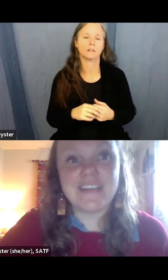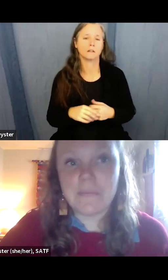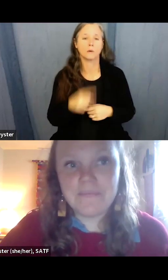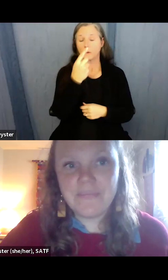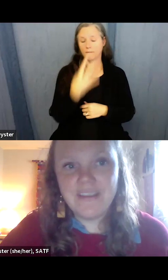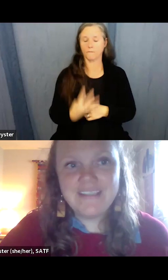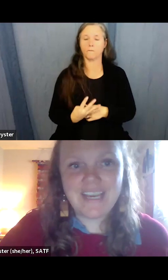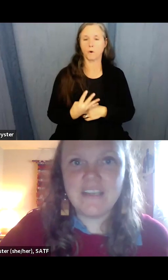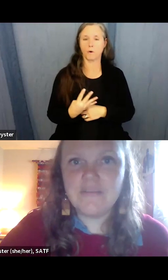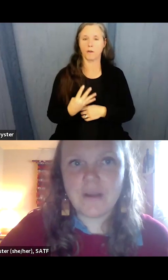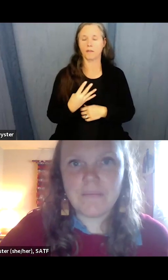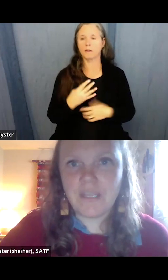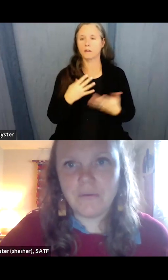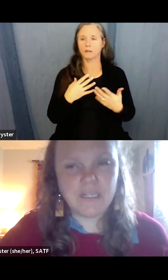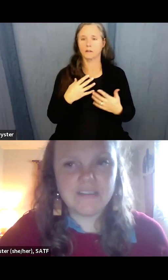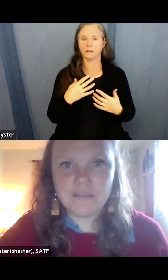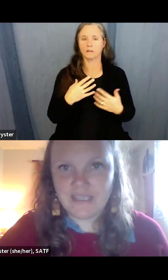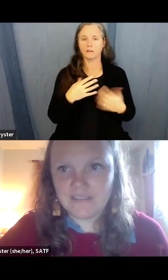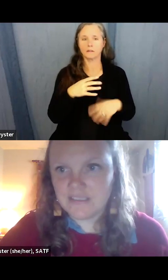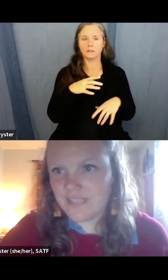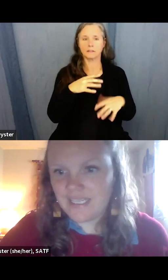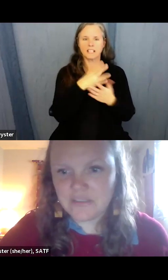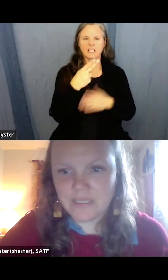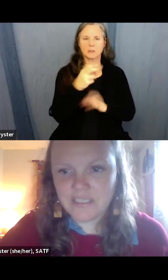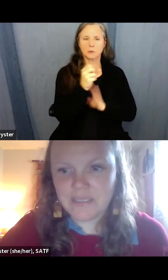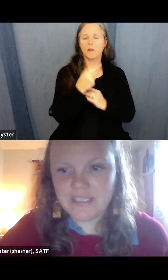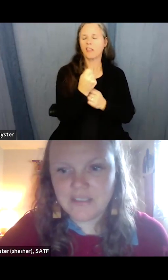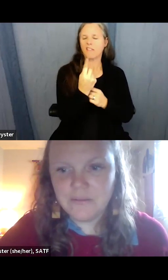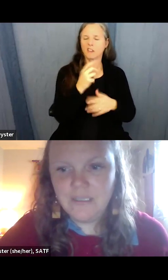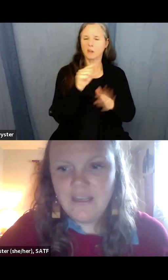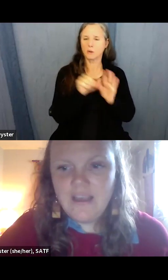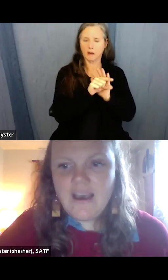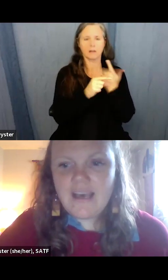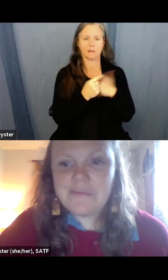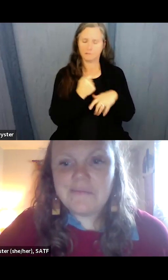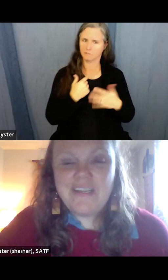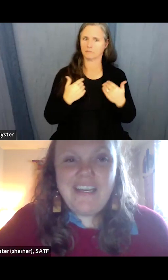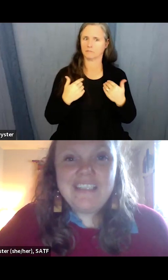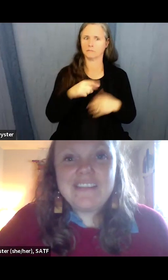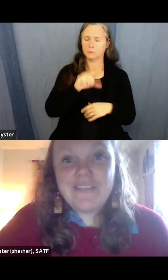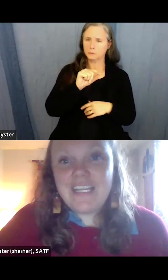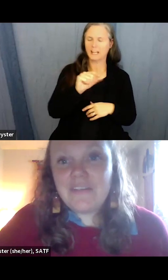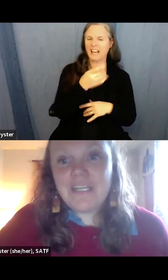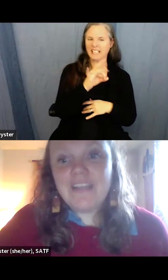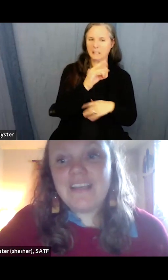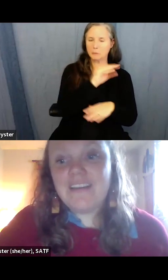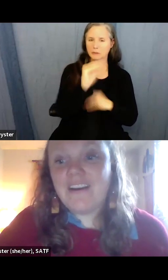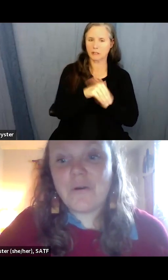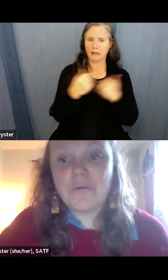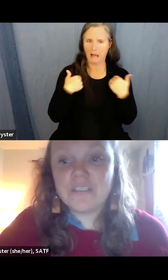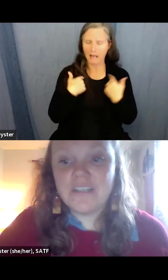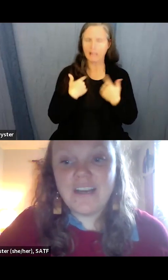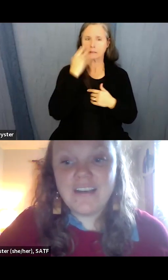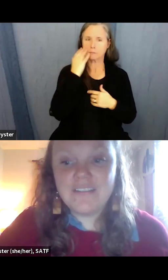just some data from the Oregon Student Health Survey in 2022. And just flagging, right, that